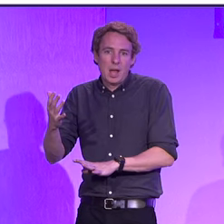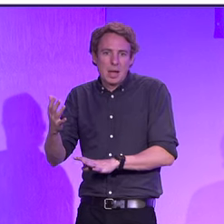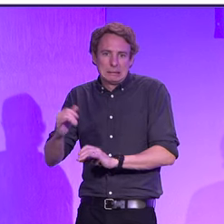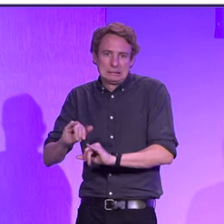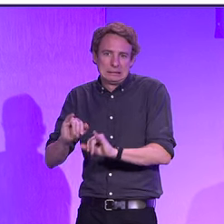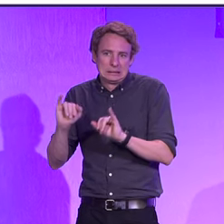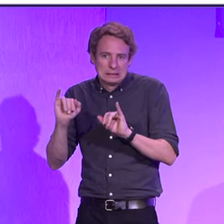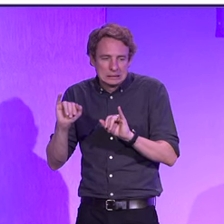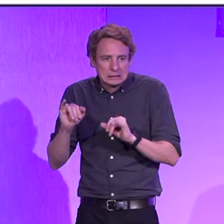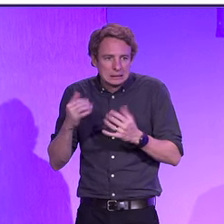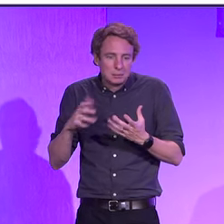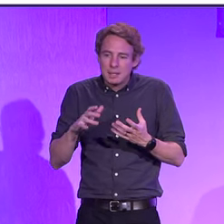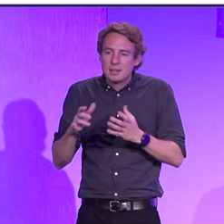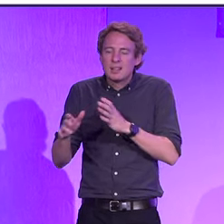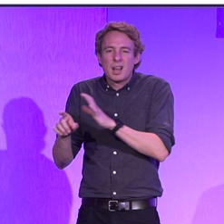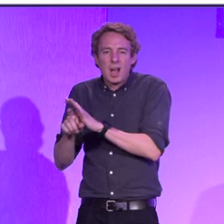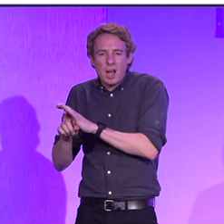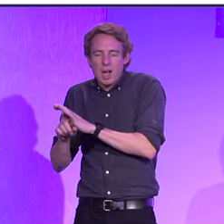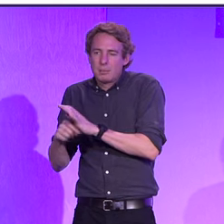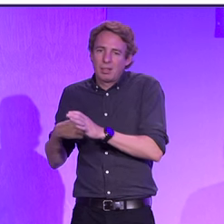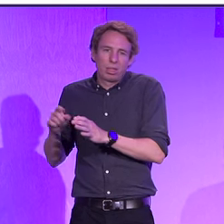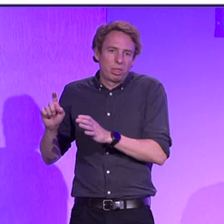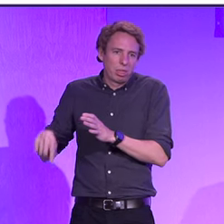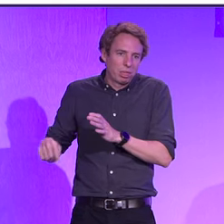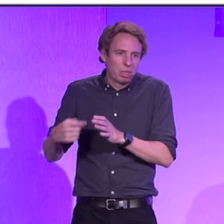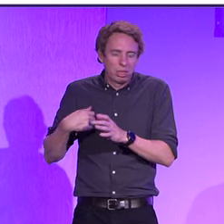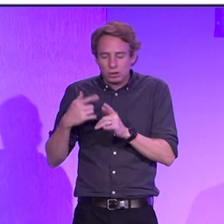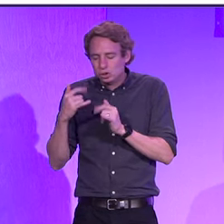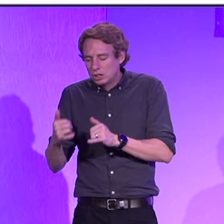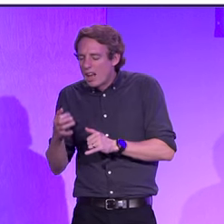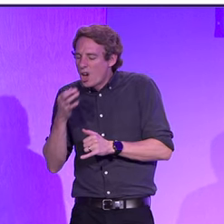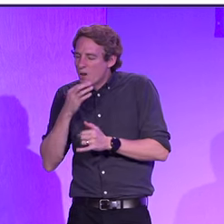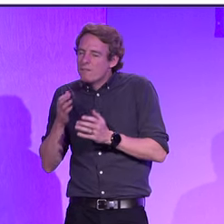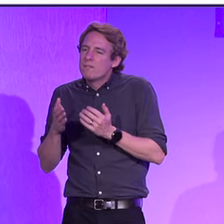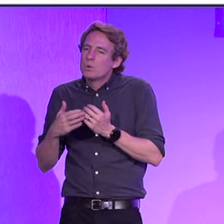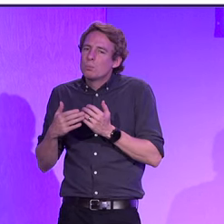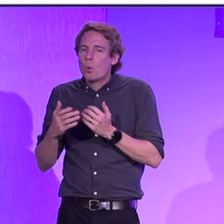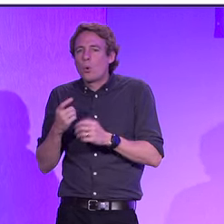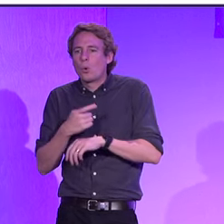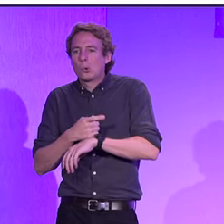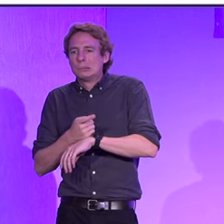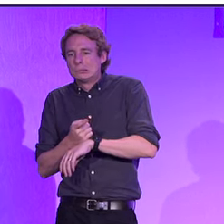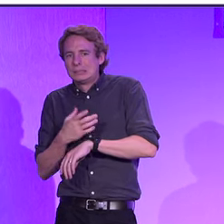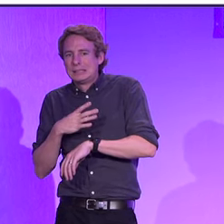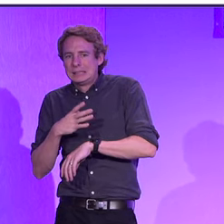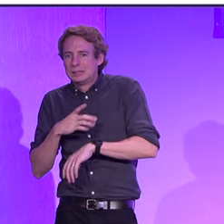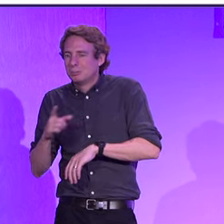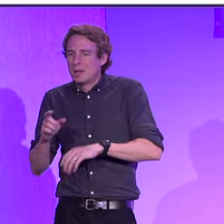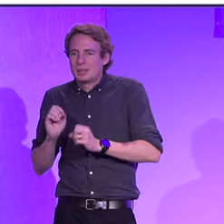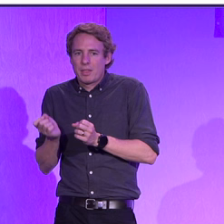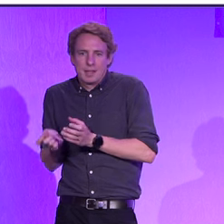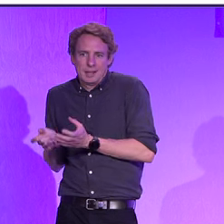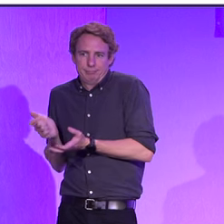5 or 6 different things, and like a timer went off, so I turned it off and I checked on the bread. It needed a few more minutes, but I didn't like set another